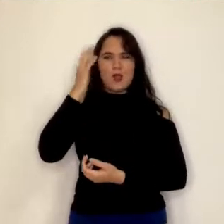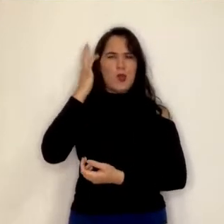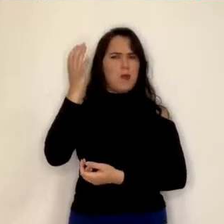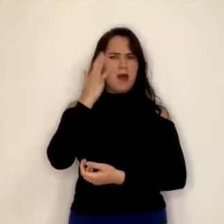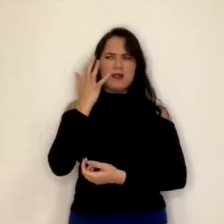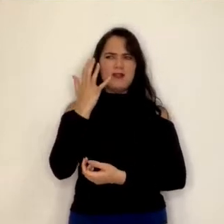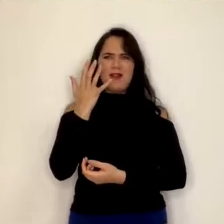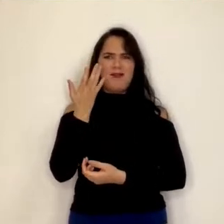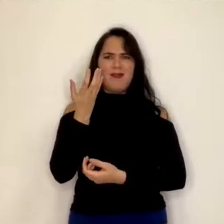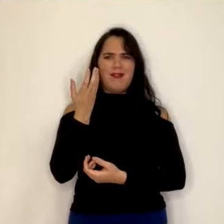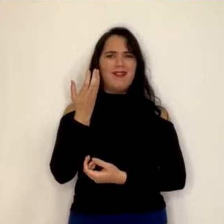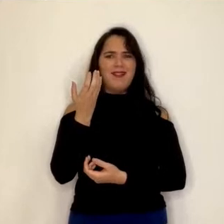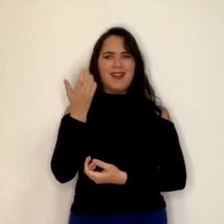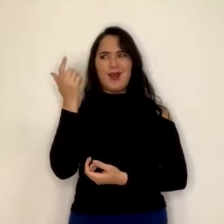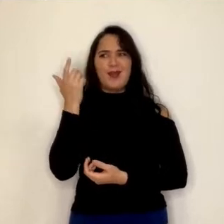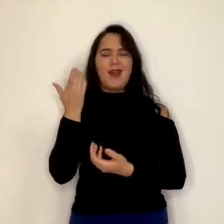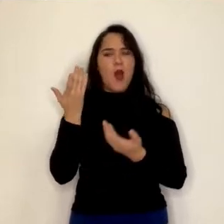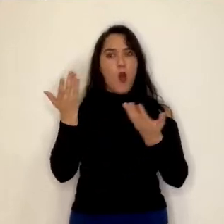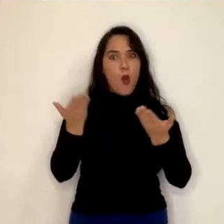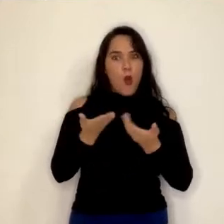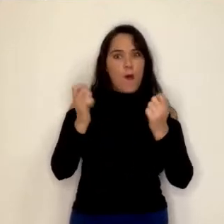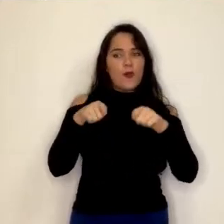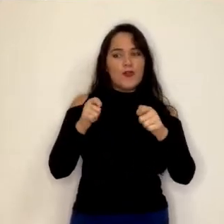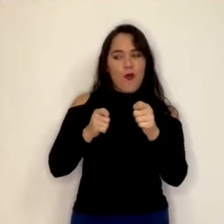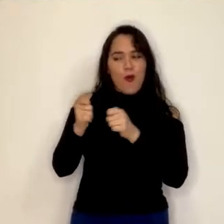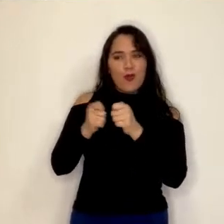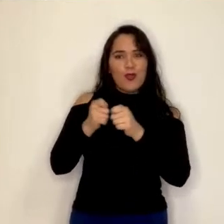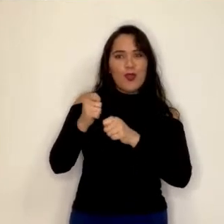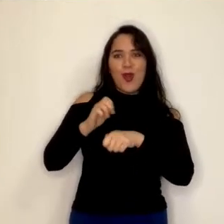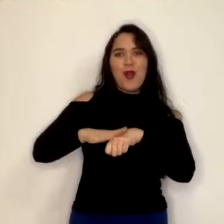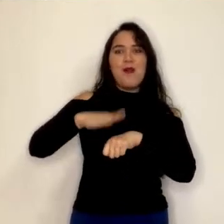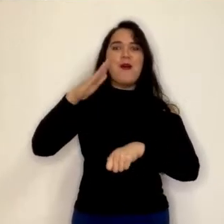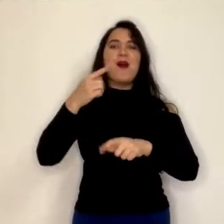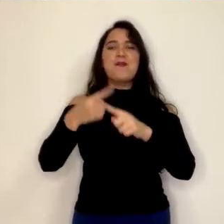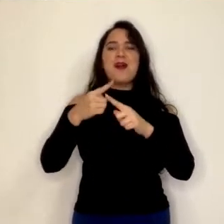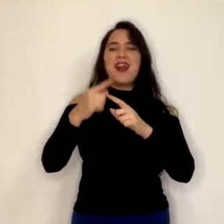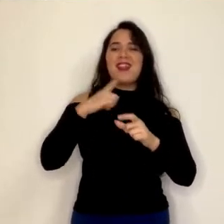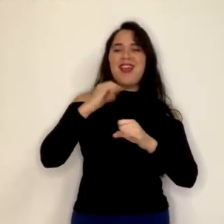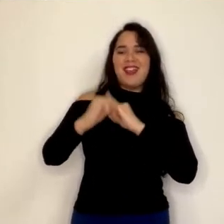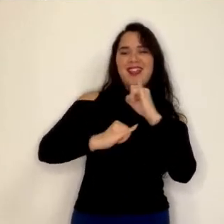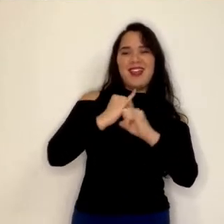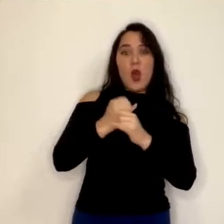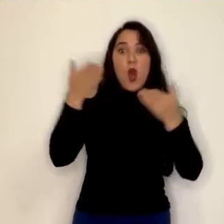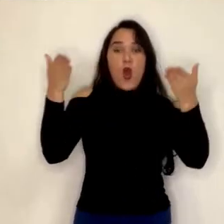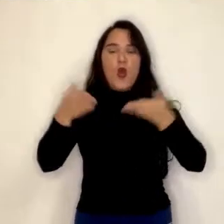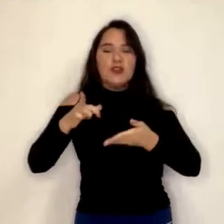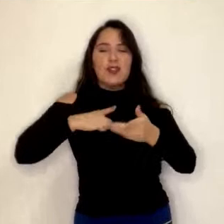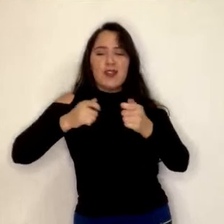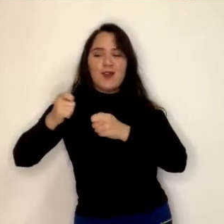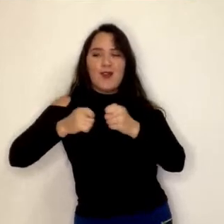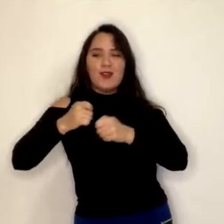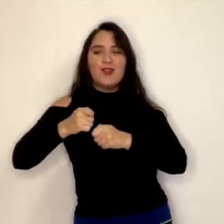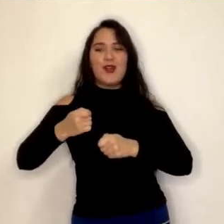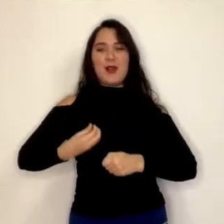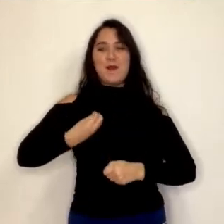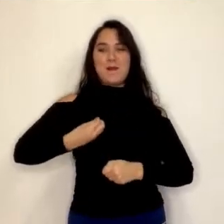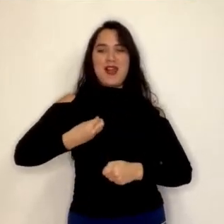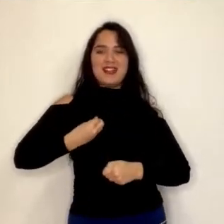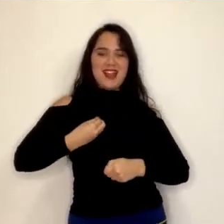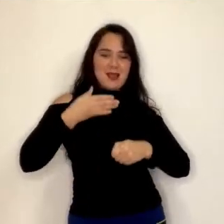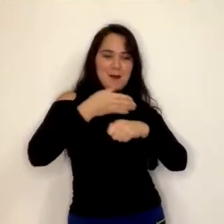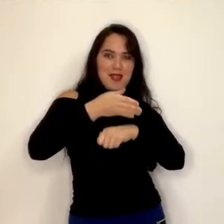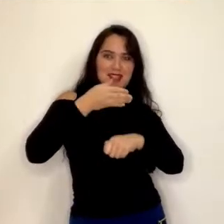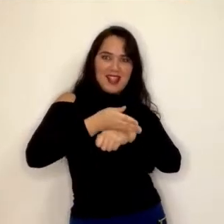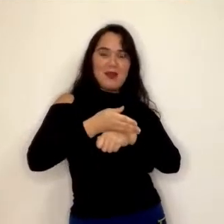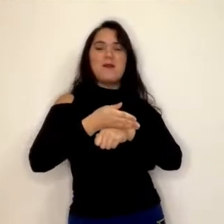we could not imagine that this financial aid for impoverished families would have become what it did.